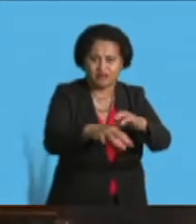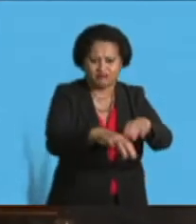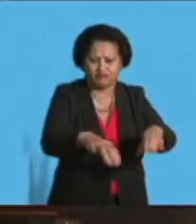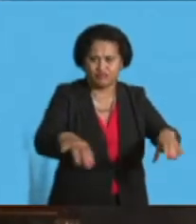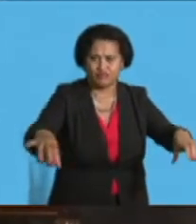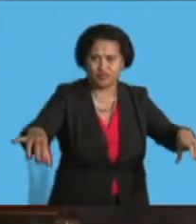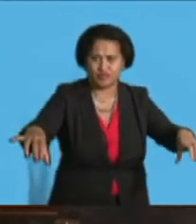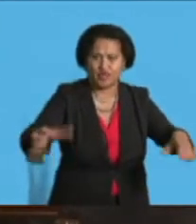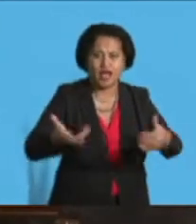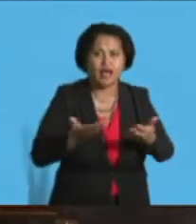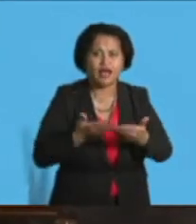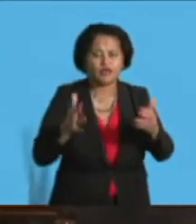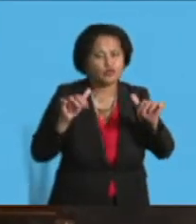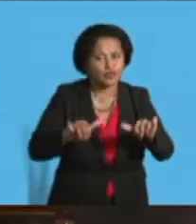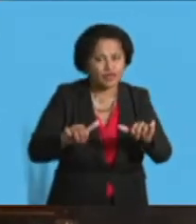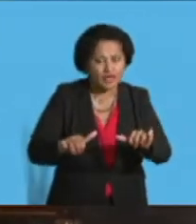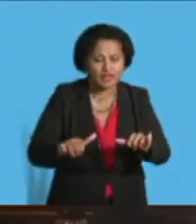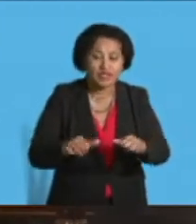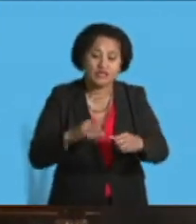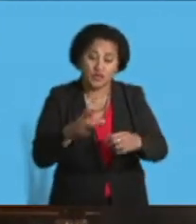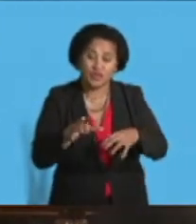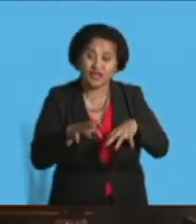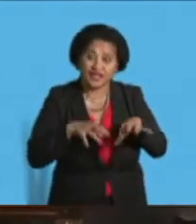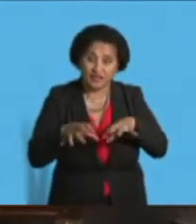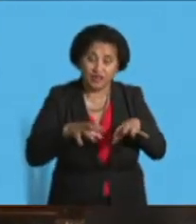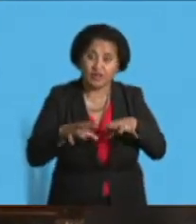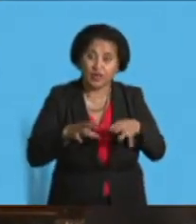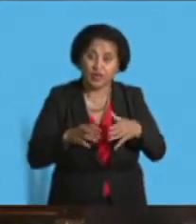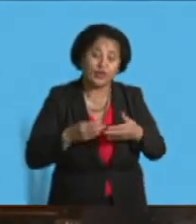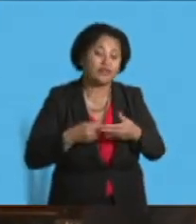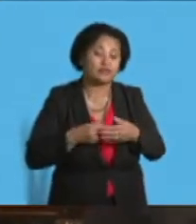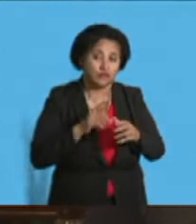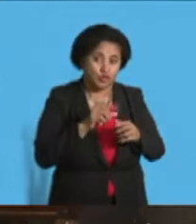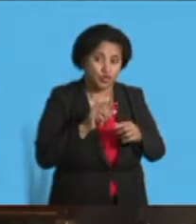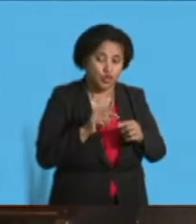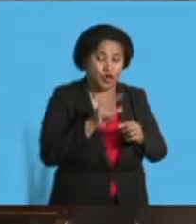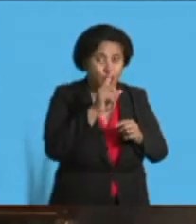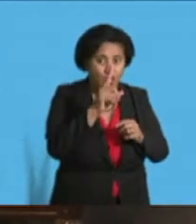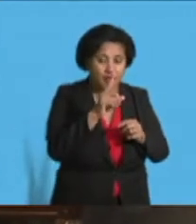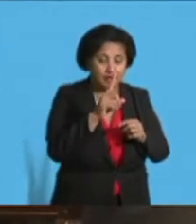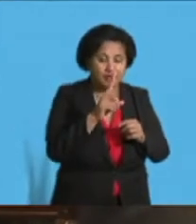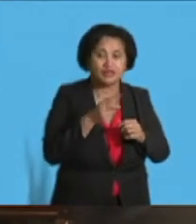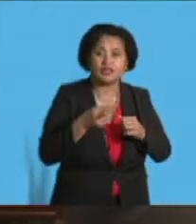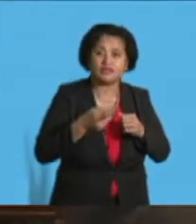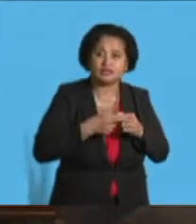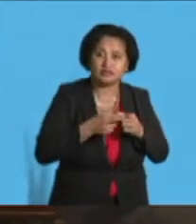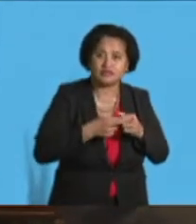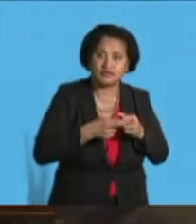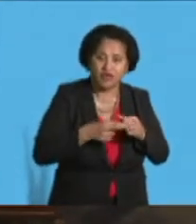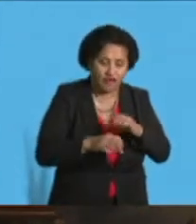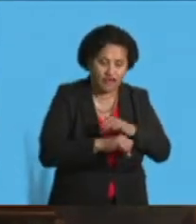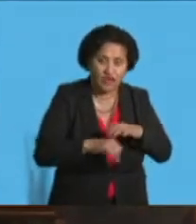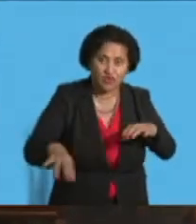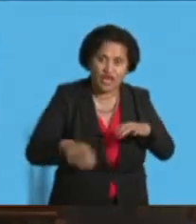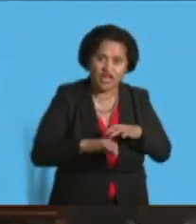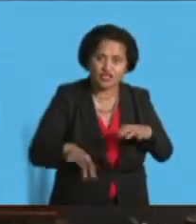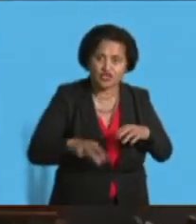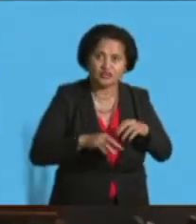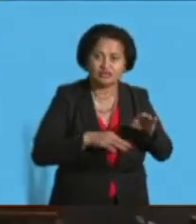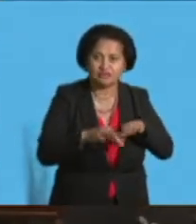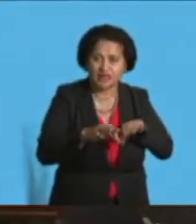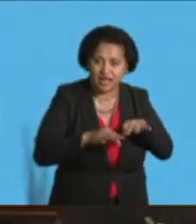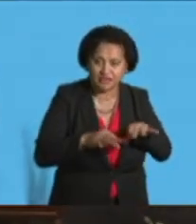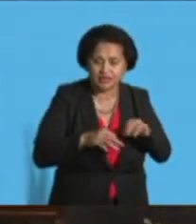the above activities will be provided to the following programs. 1. Maintenance of irrigation schemes, Madam Speaker.